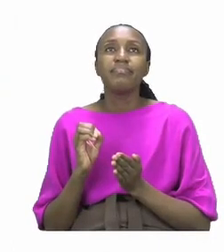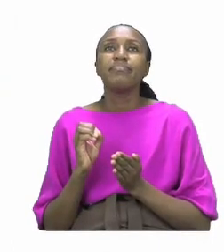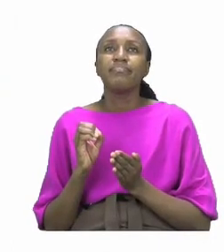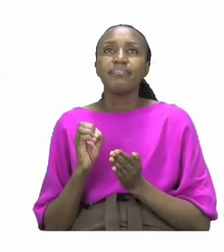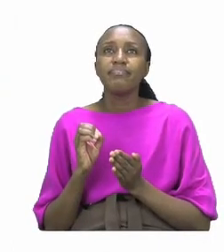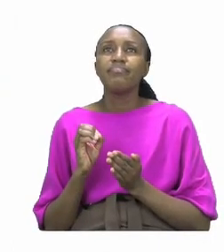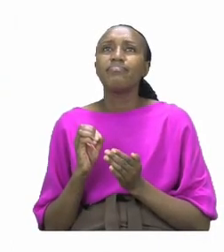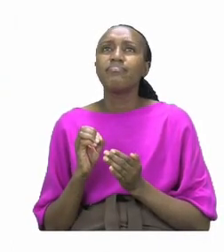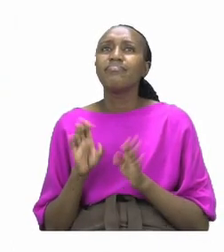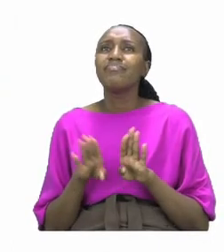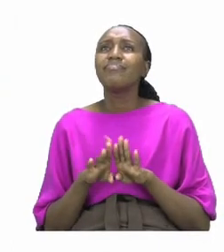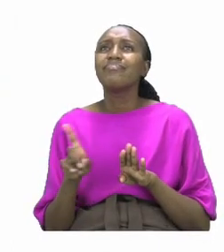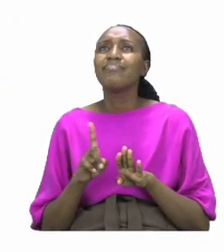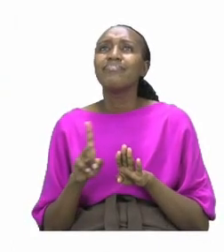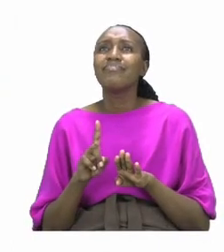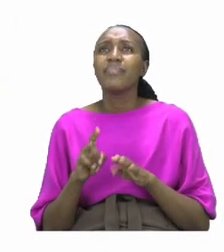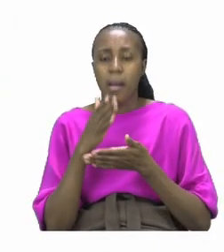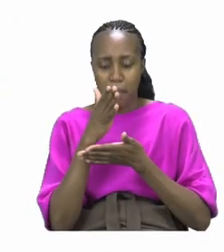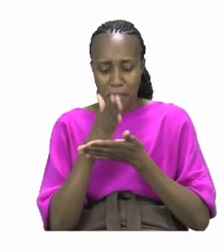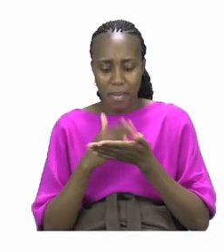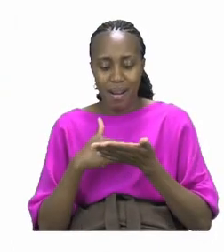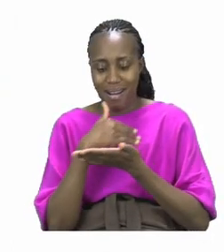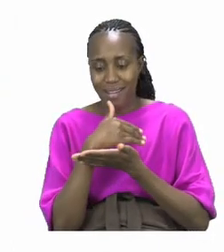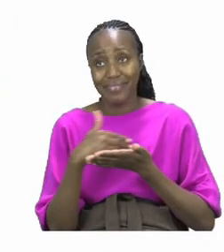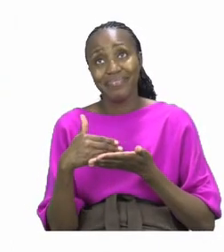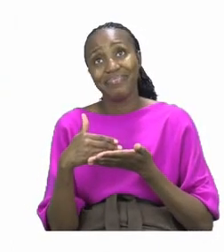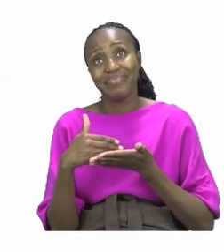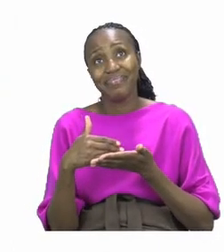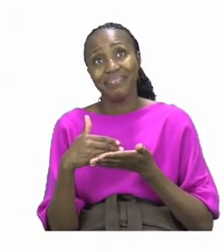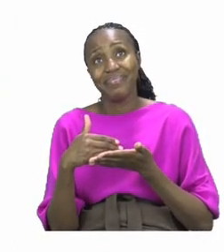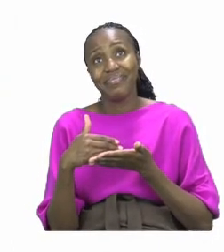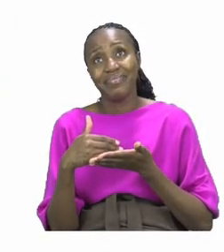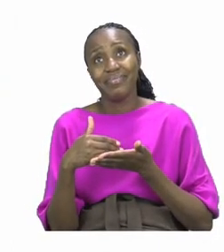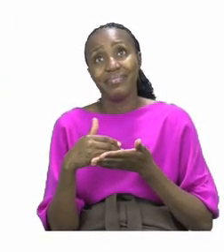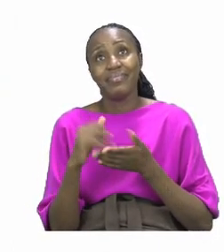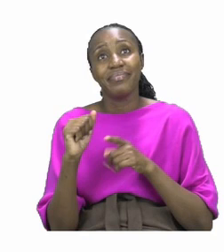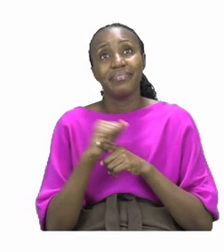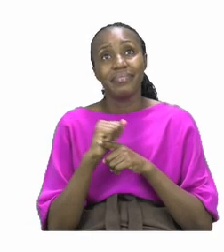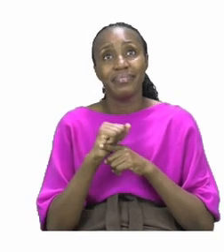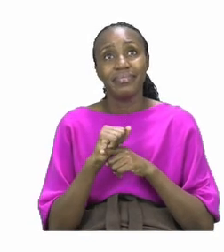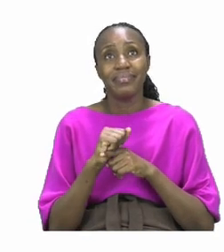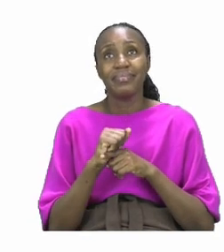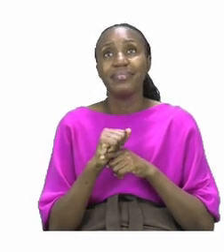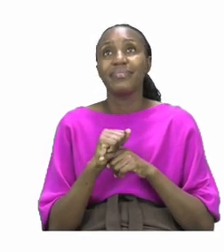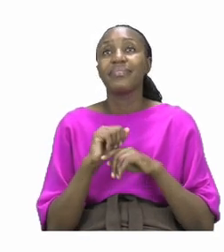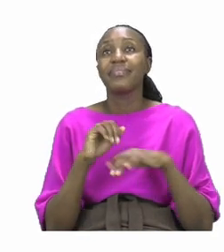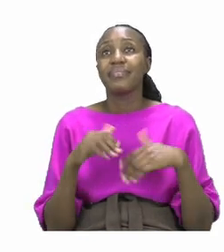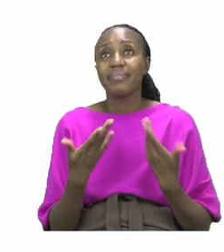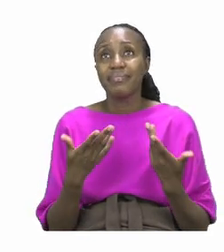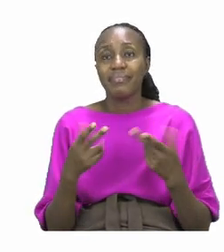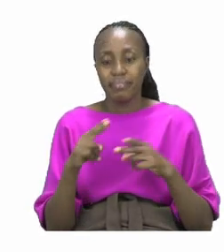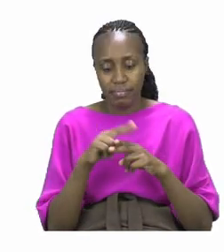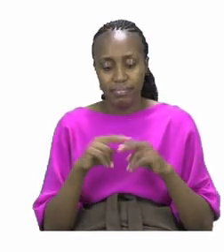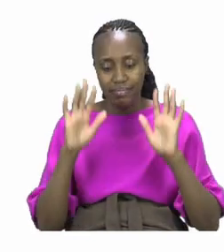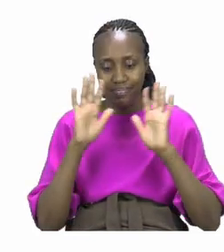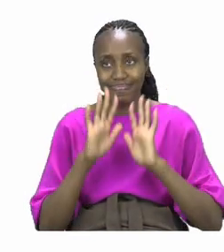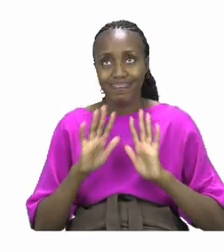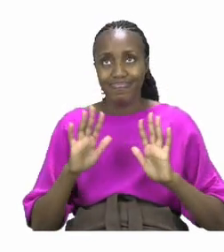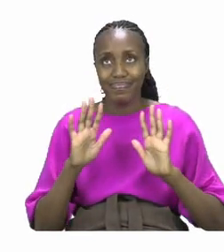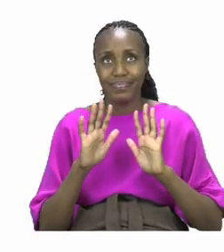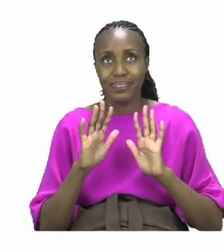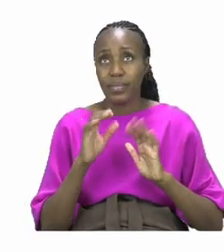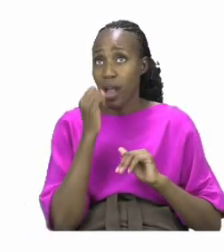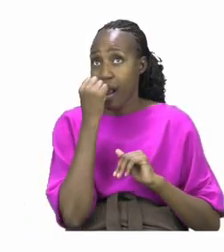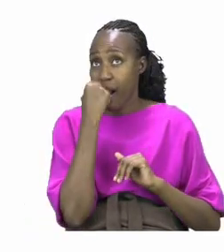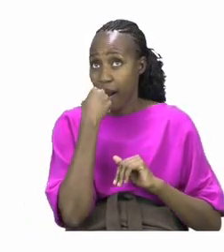doing fractions. Today, we're going to practice our fractions by coloring. The first one, the apple, is